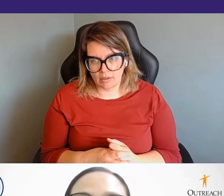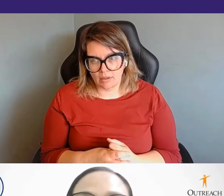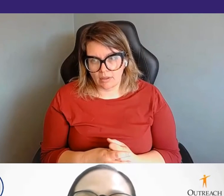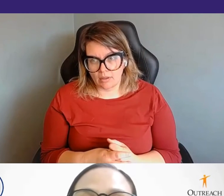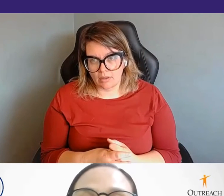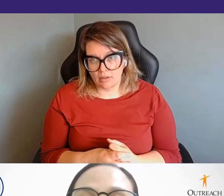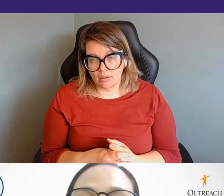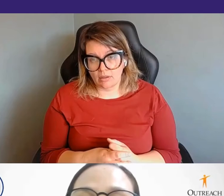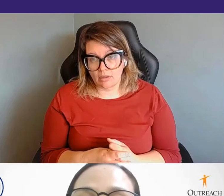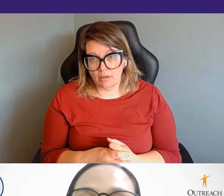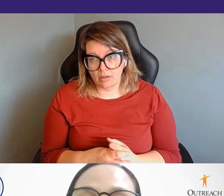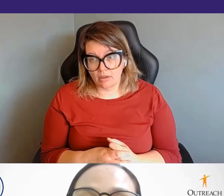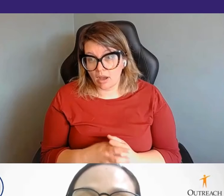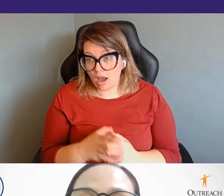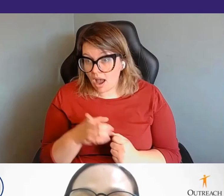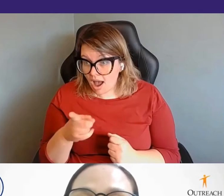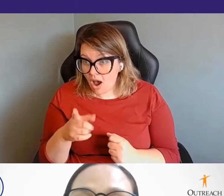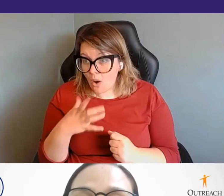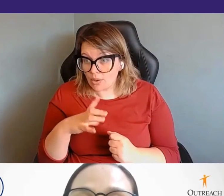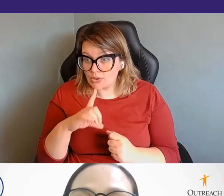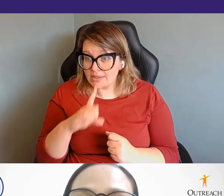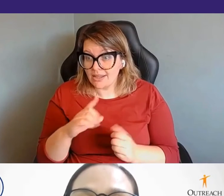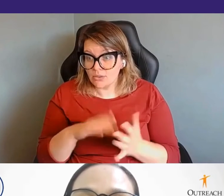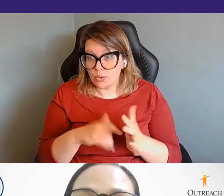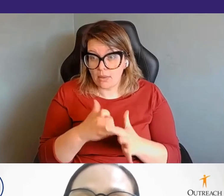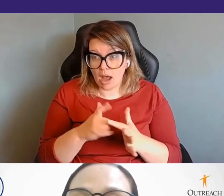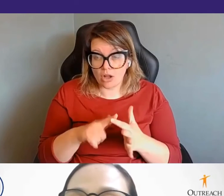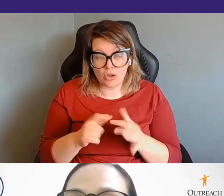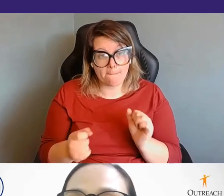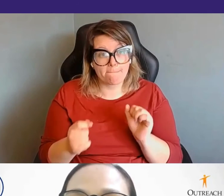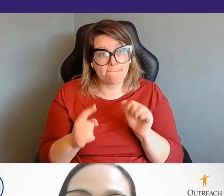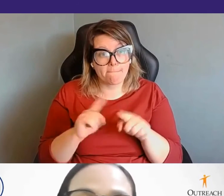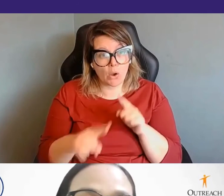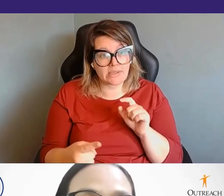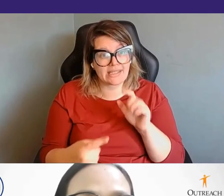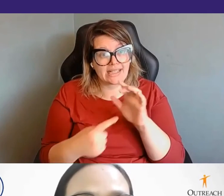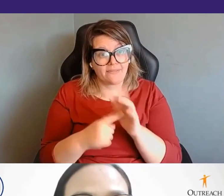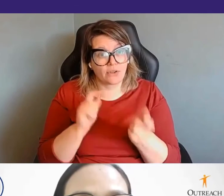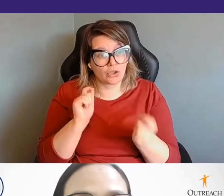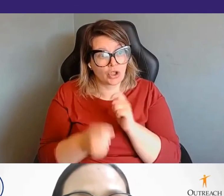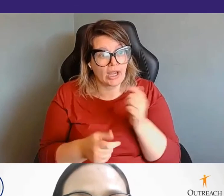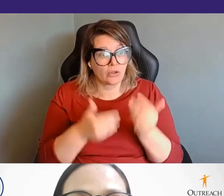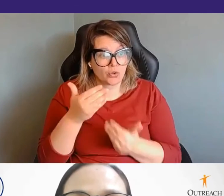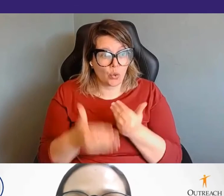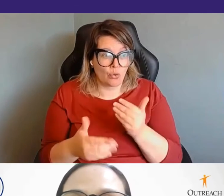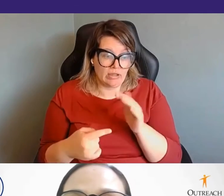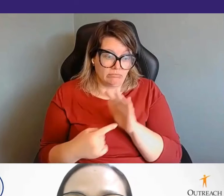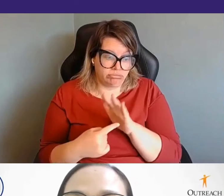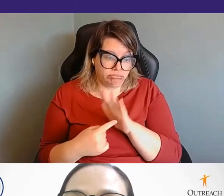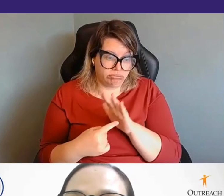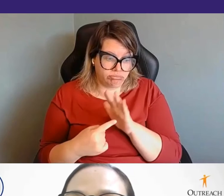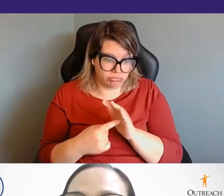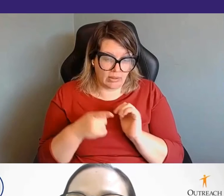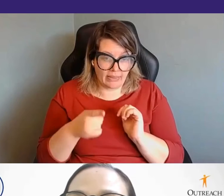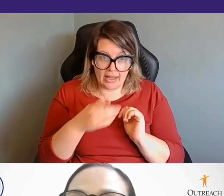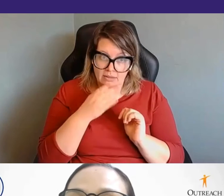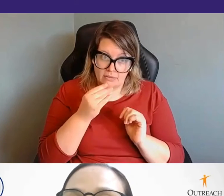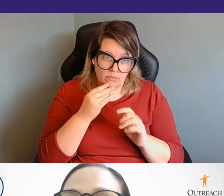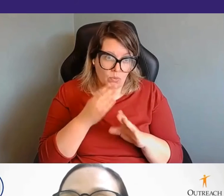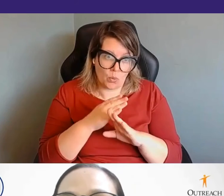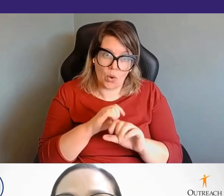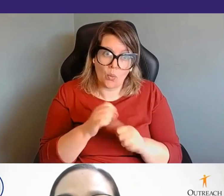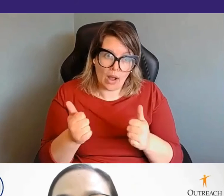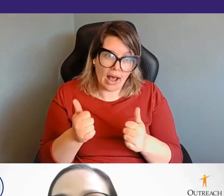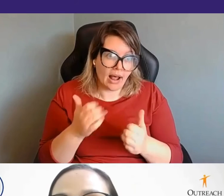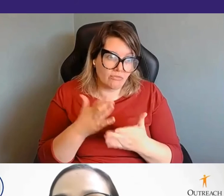change stories is fantastic. And we've also used those. It's a method that very beautifully lends itself to participatory